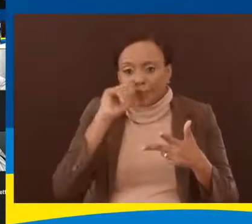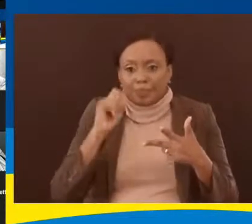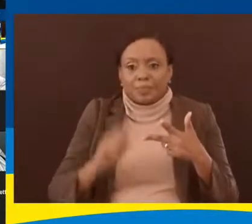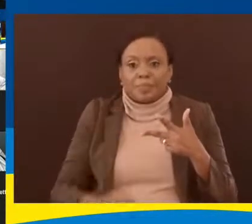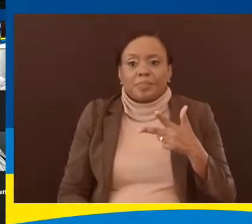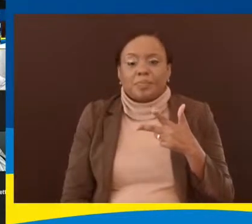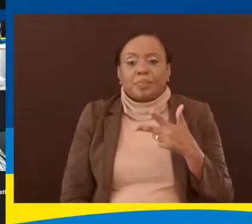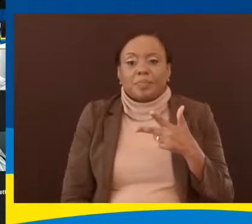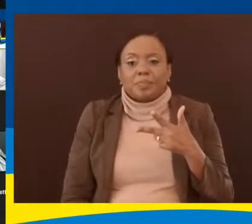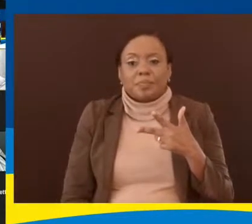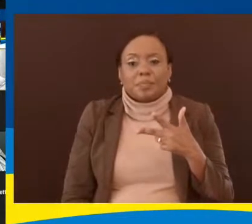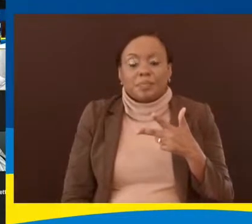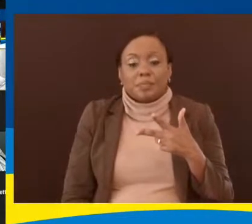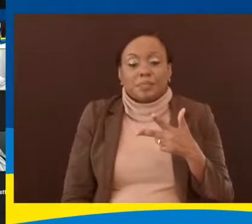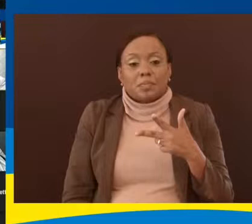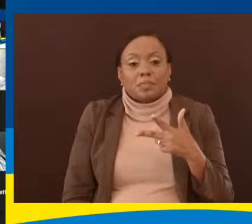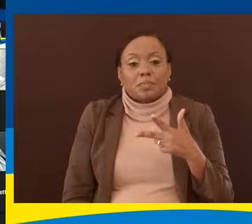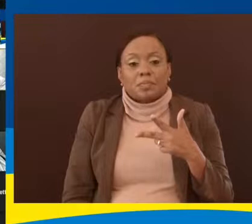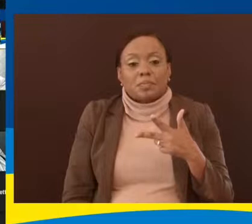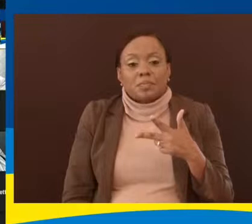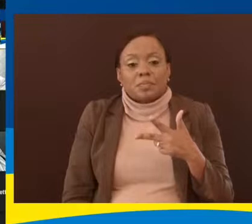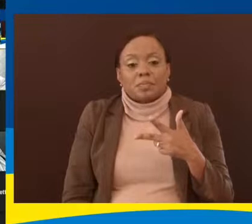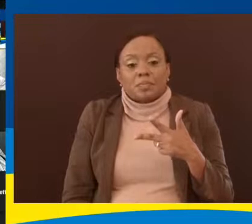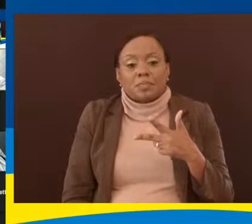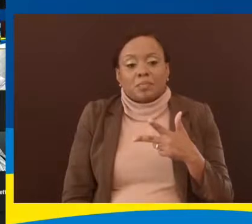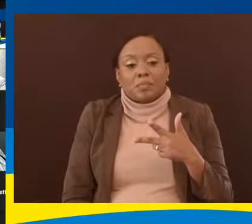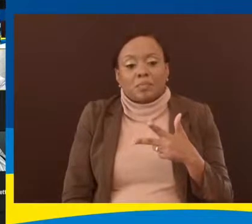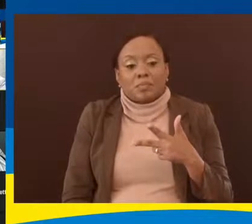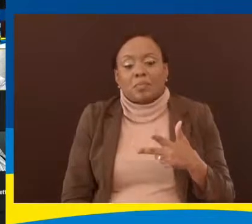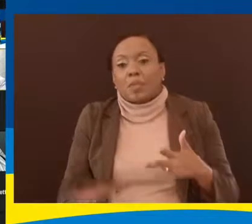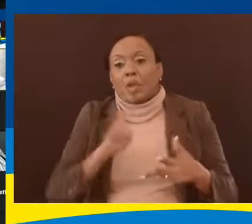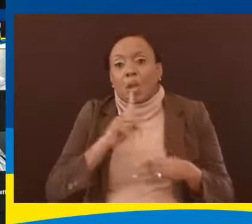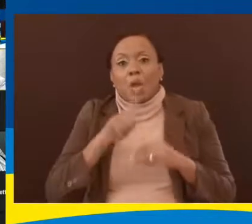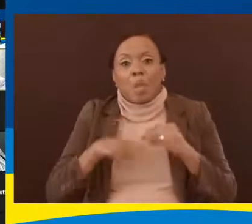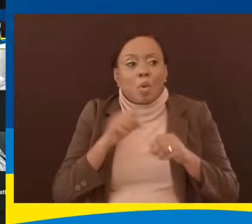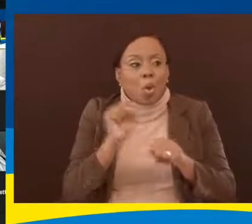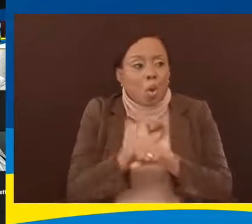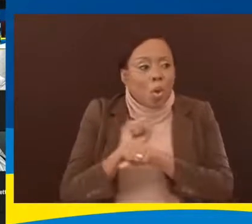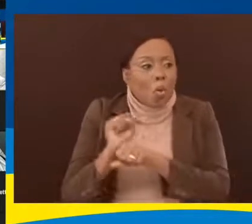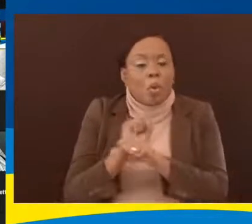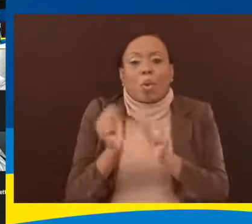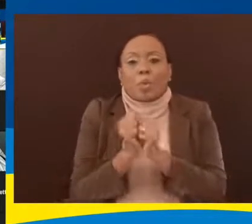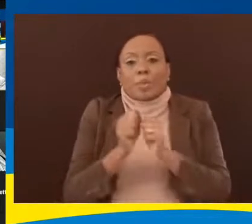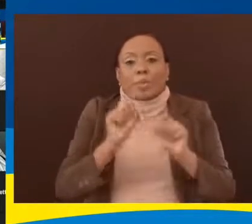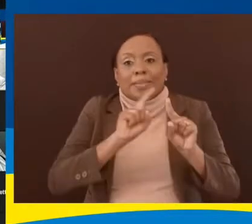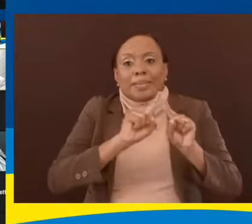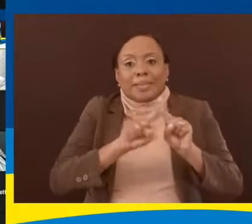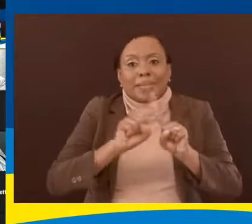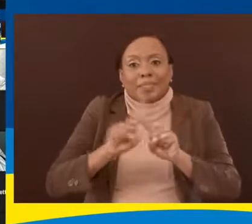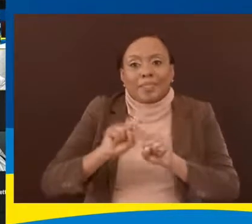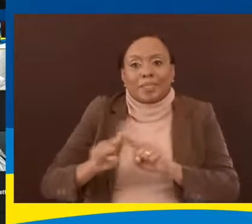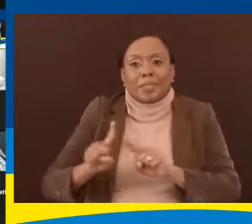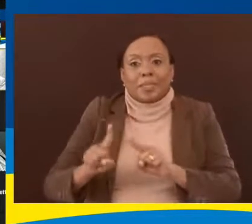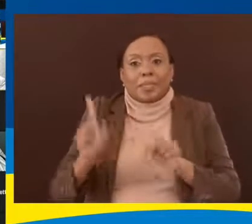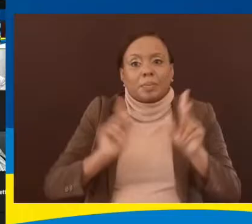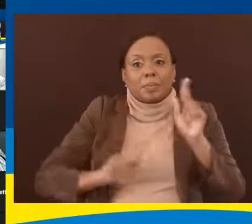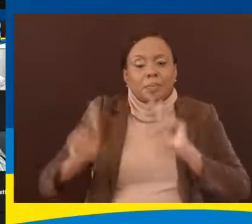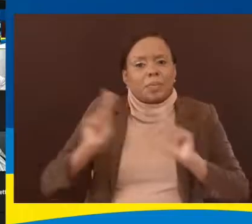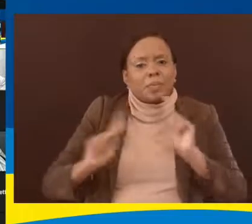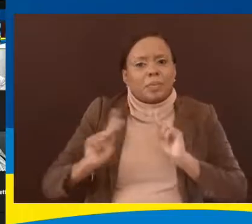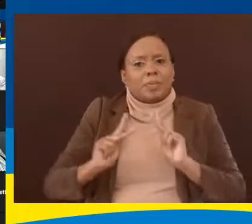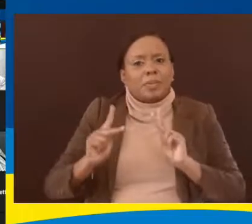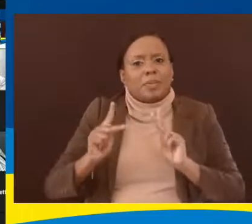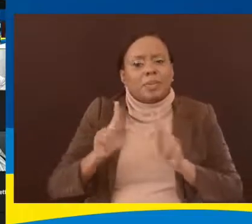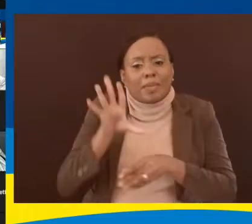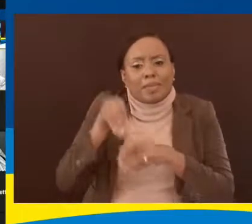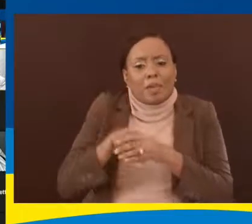the work she was speaking of that she's been doing along with the various individuals in the ministry. Can you give